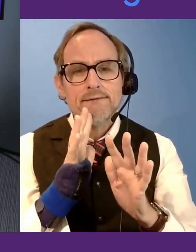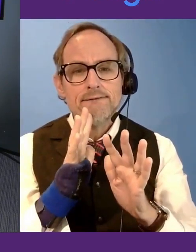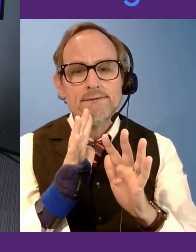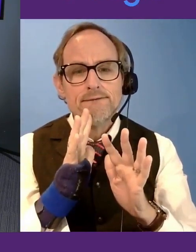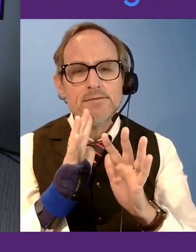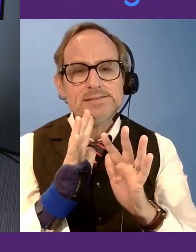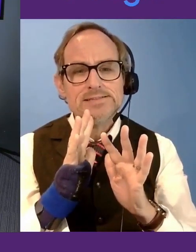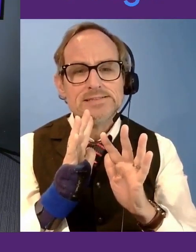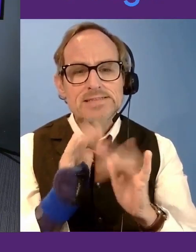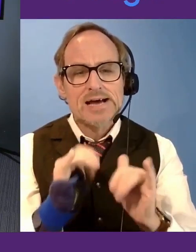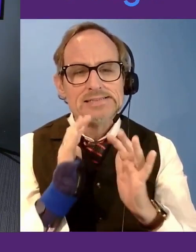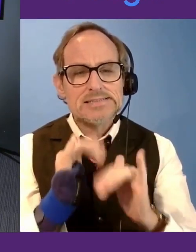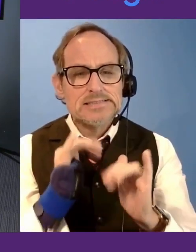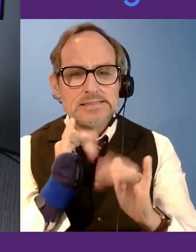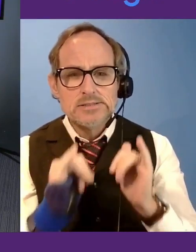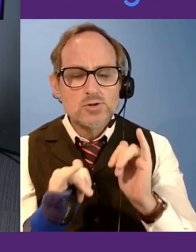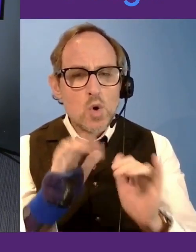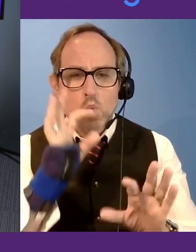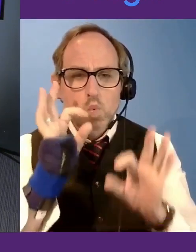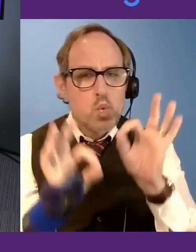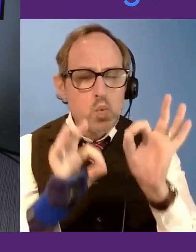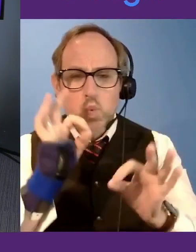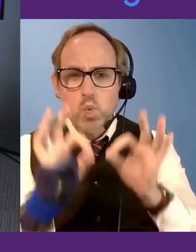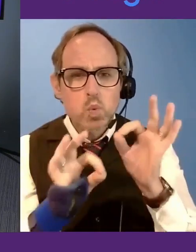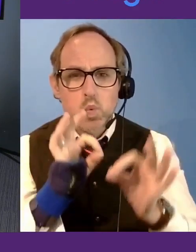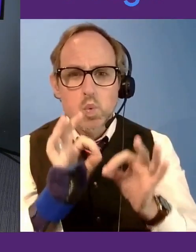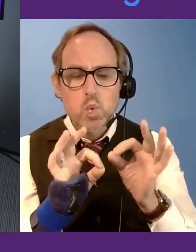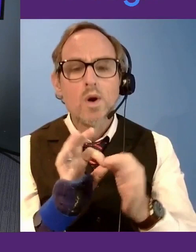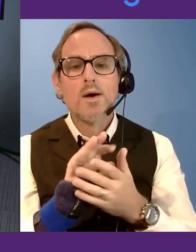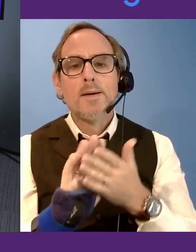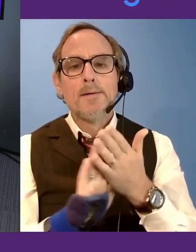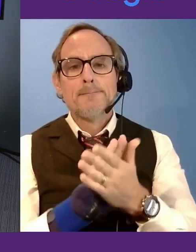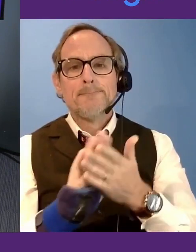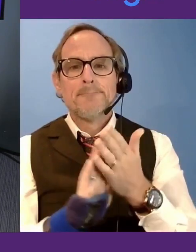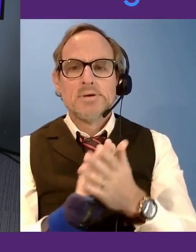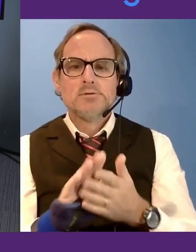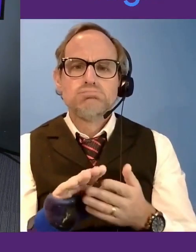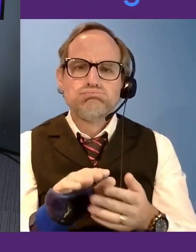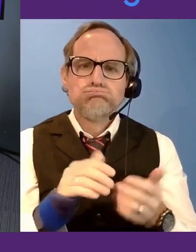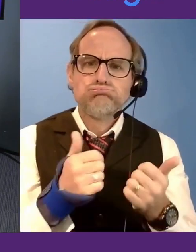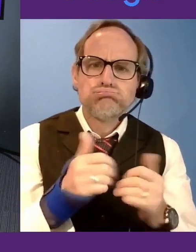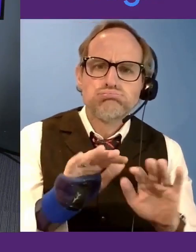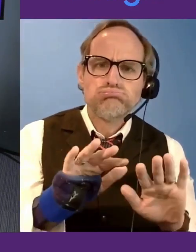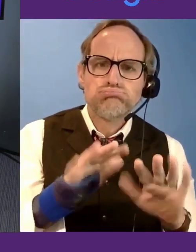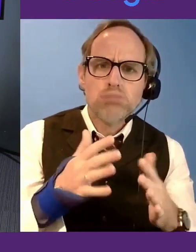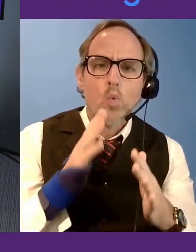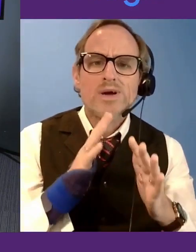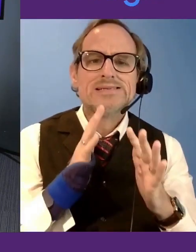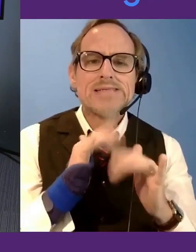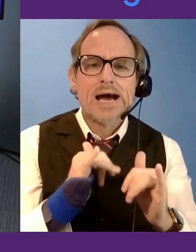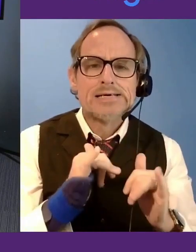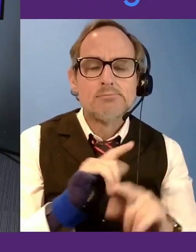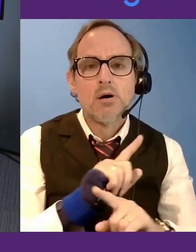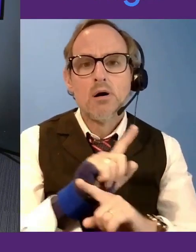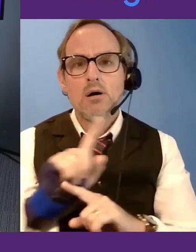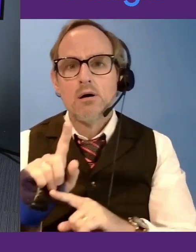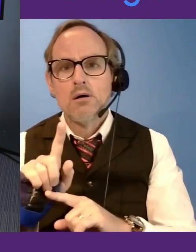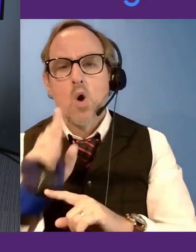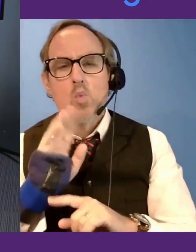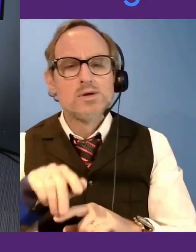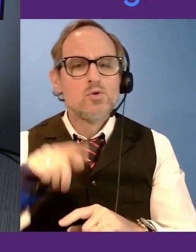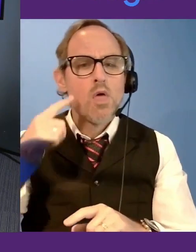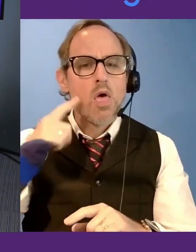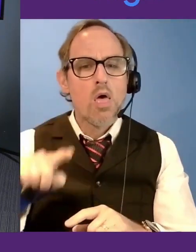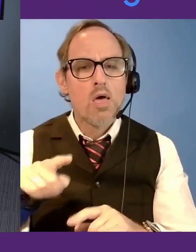dev, which is 10 times more expensive than if you picked up in design. And never mind that the old approach for accessibility